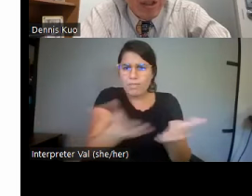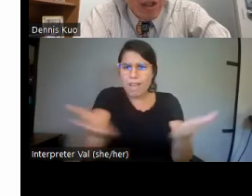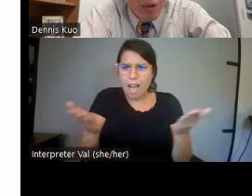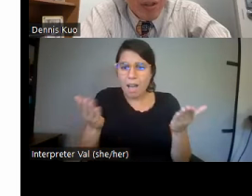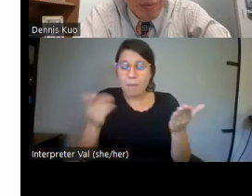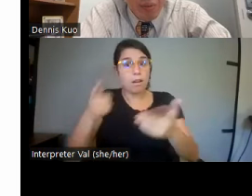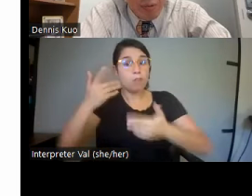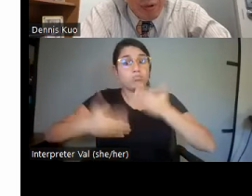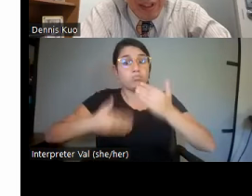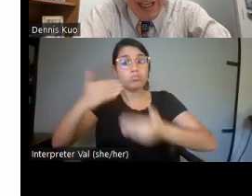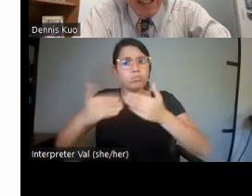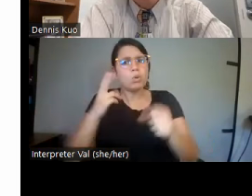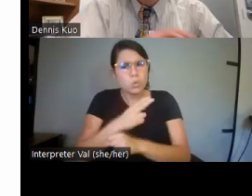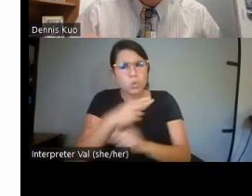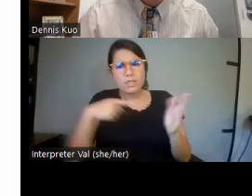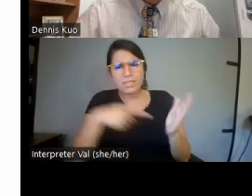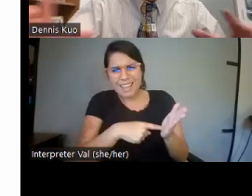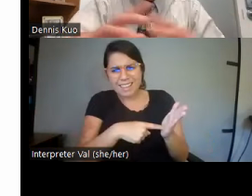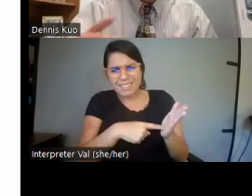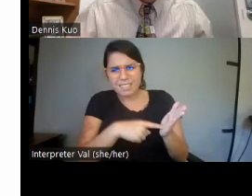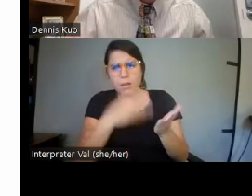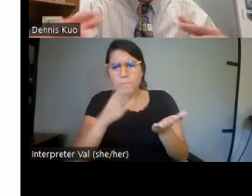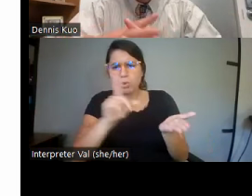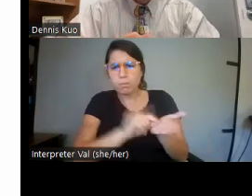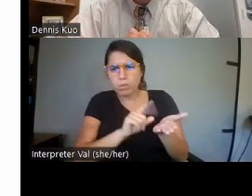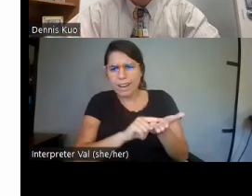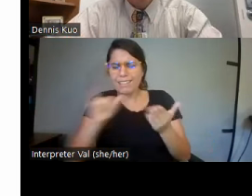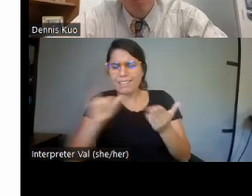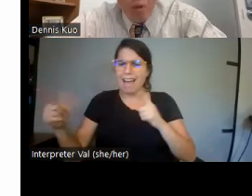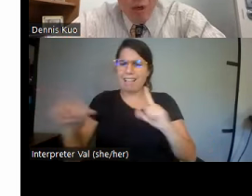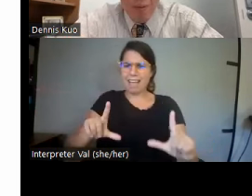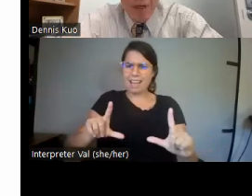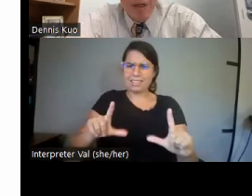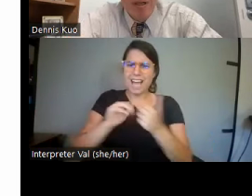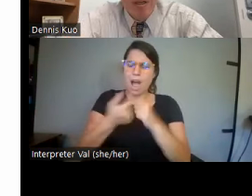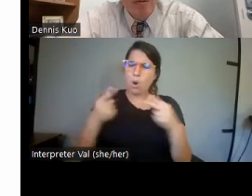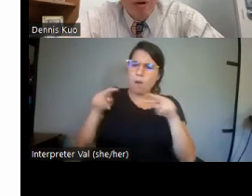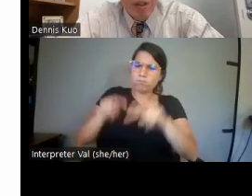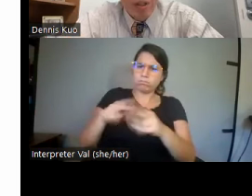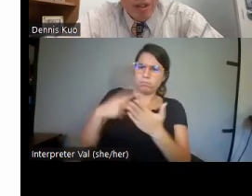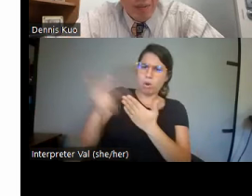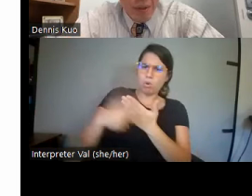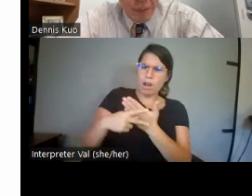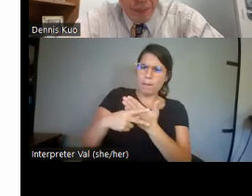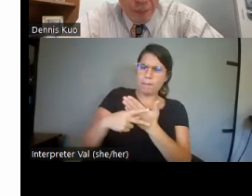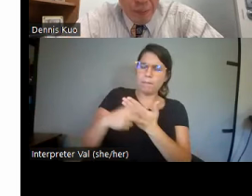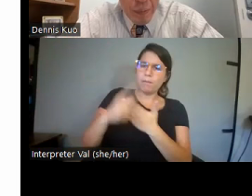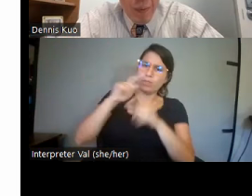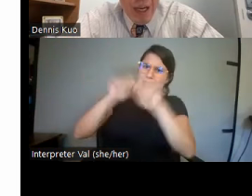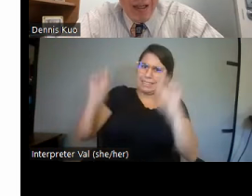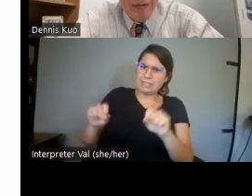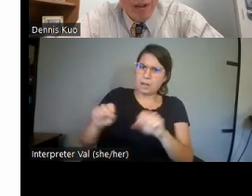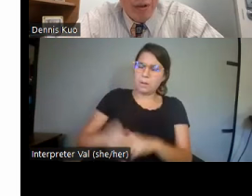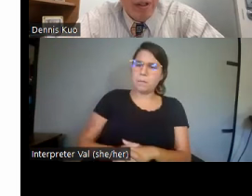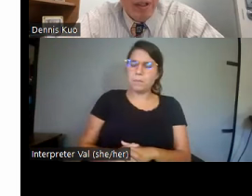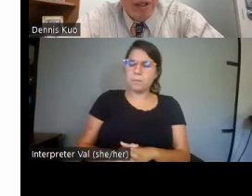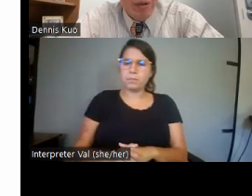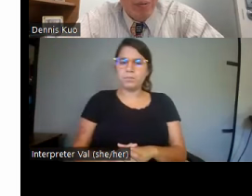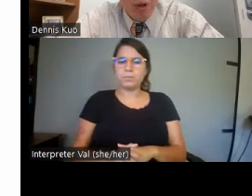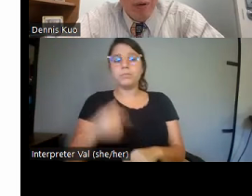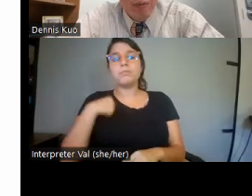to use the blueprint as the lens by which we're going to be looking at programming for all systems. And I've